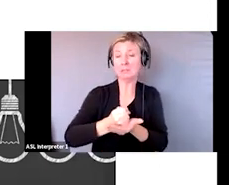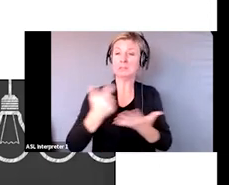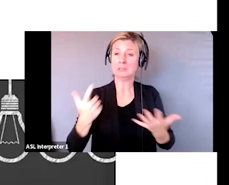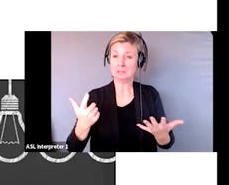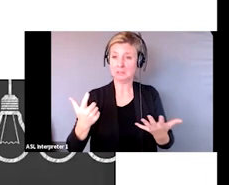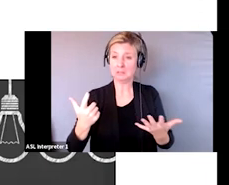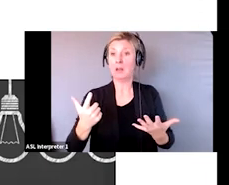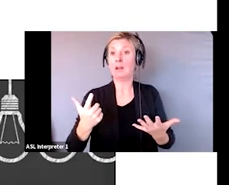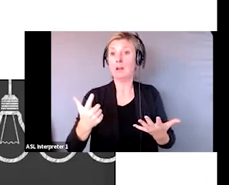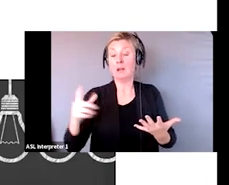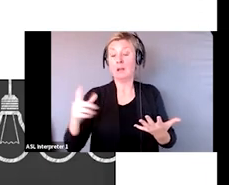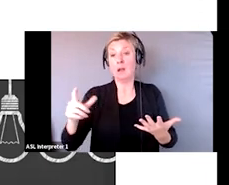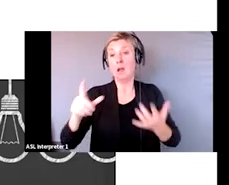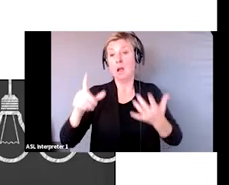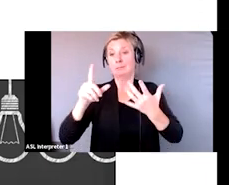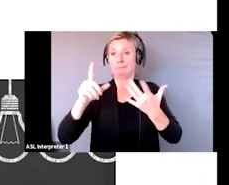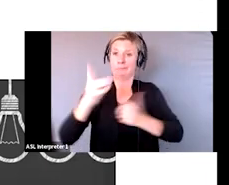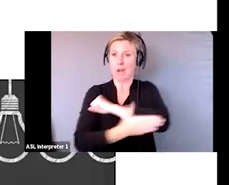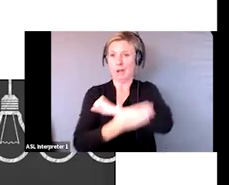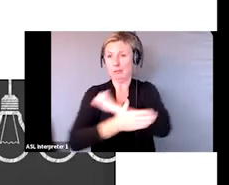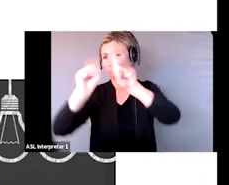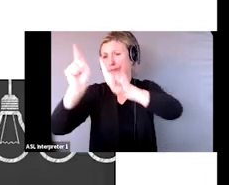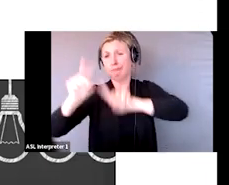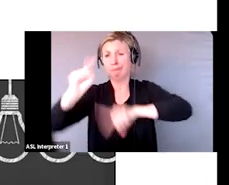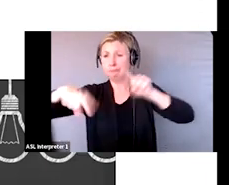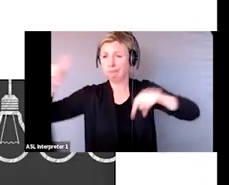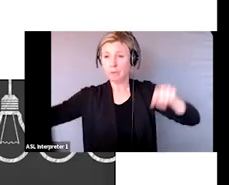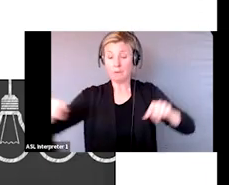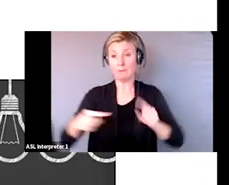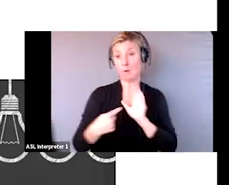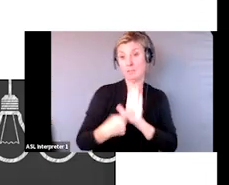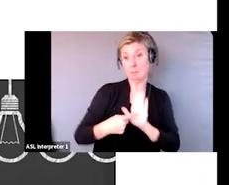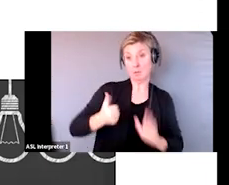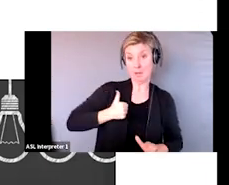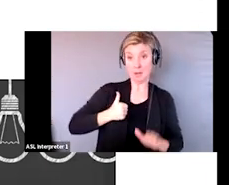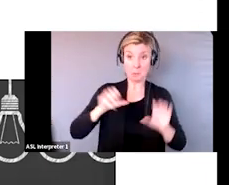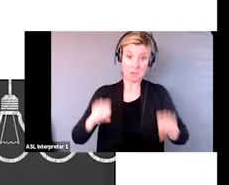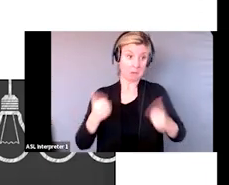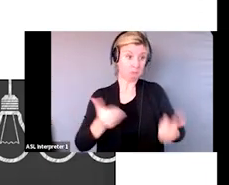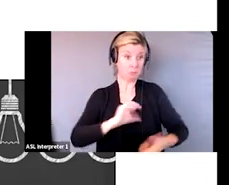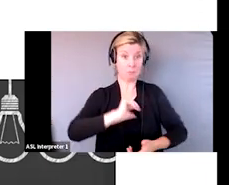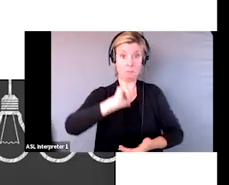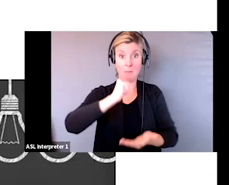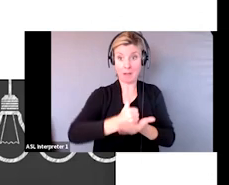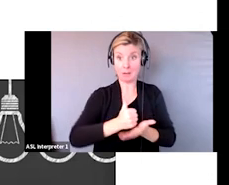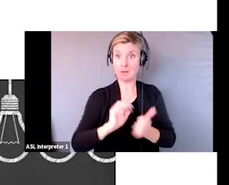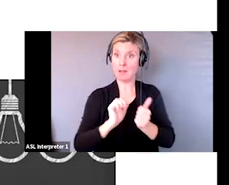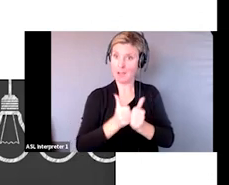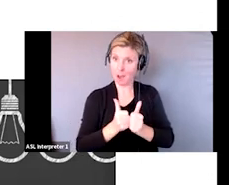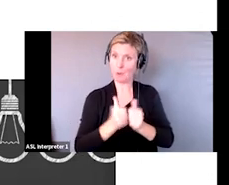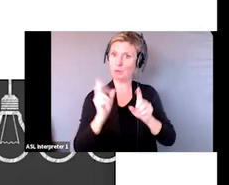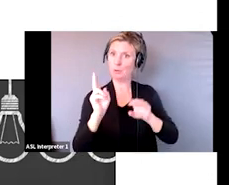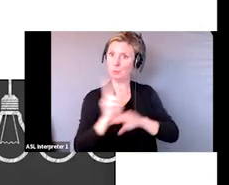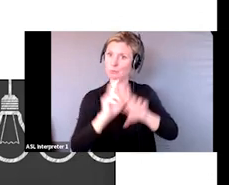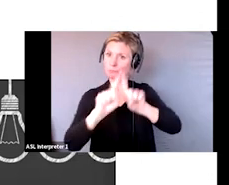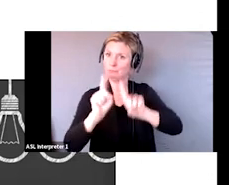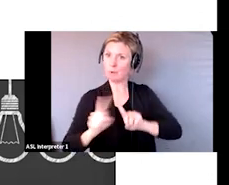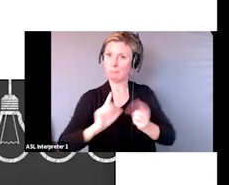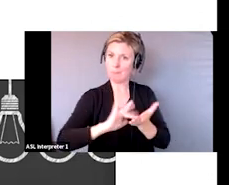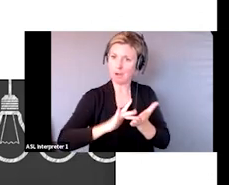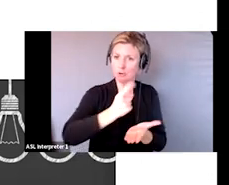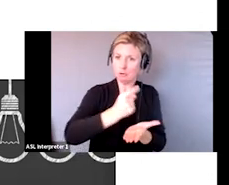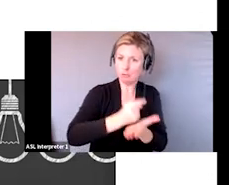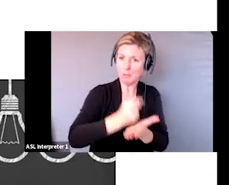from country to country. For example, in Canada, we cannot patent methods of medical treatment or higher life forms. Many of you will have heard